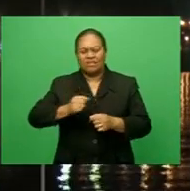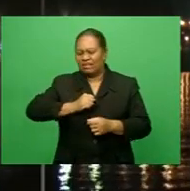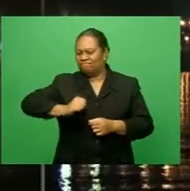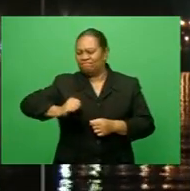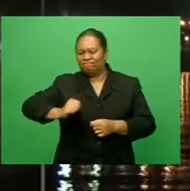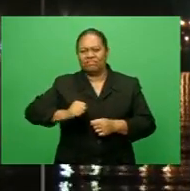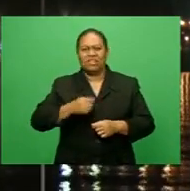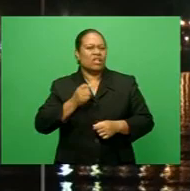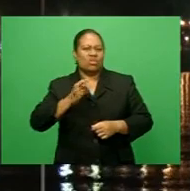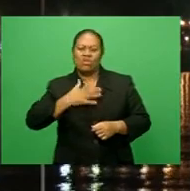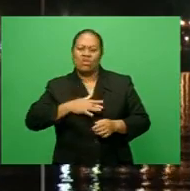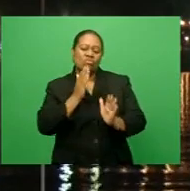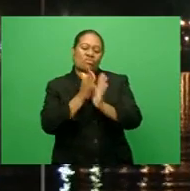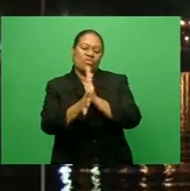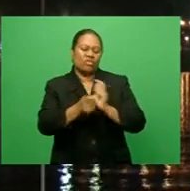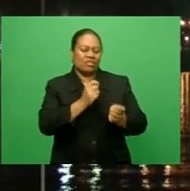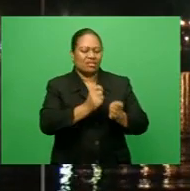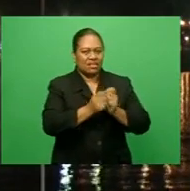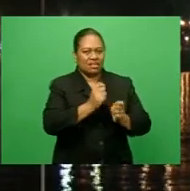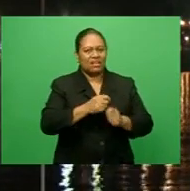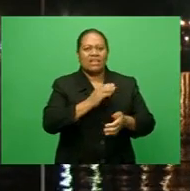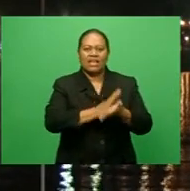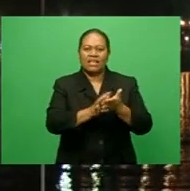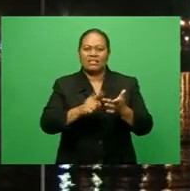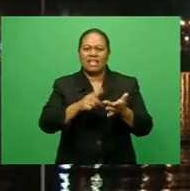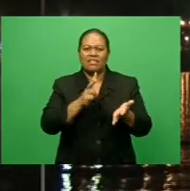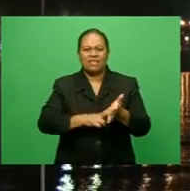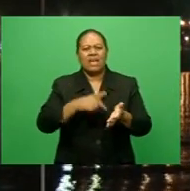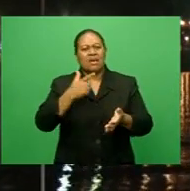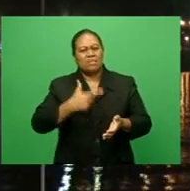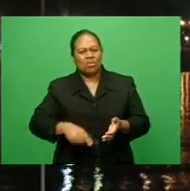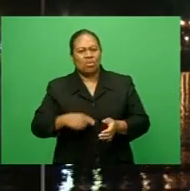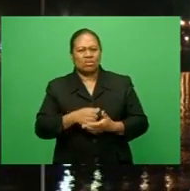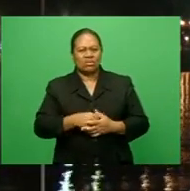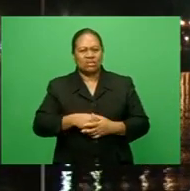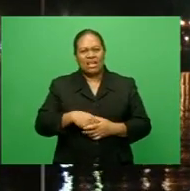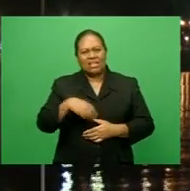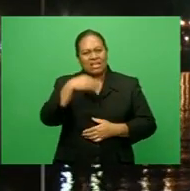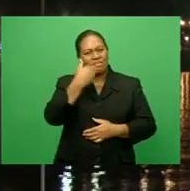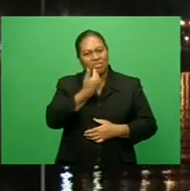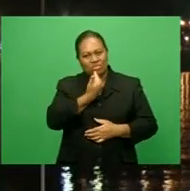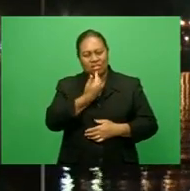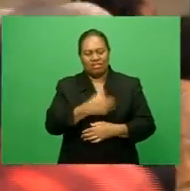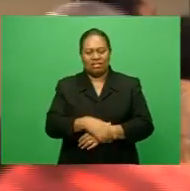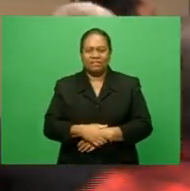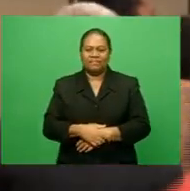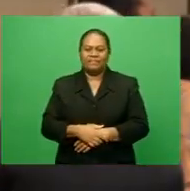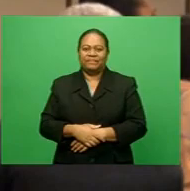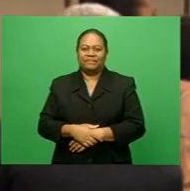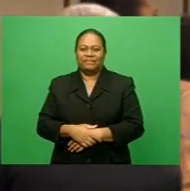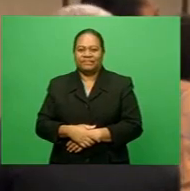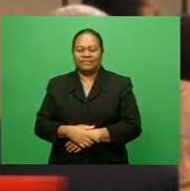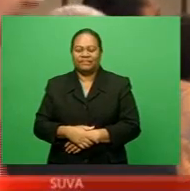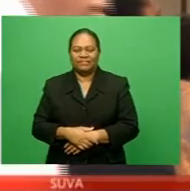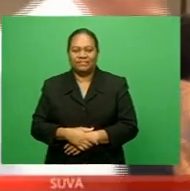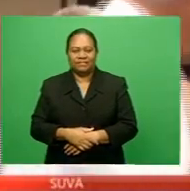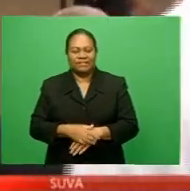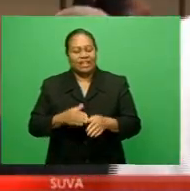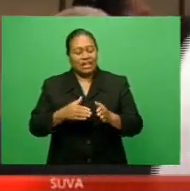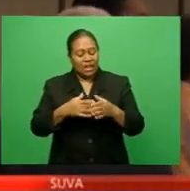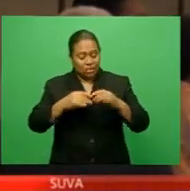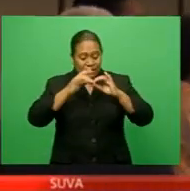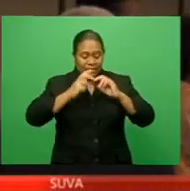HIV testing due to fear of stigma from, above all, healthcare providers. Kritika Kumar reports. The survey reveals